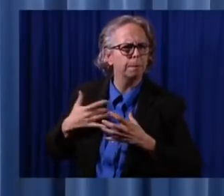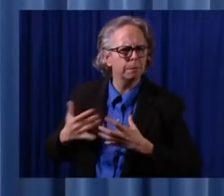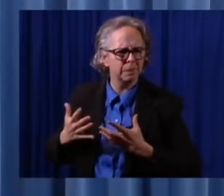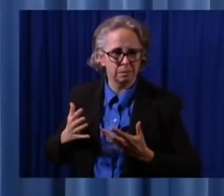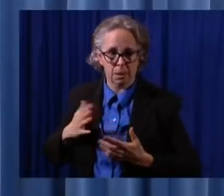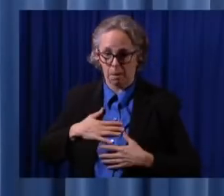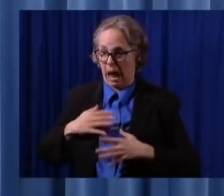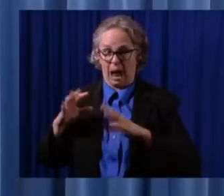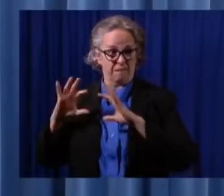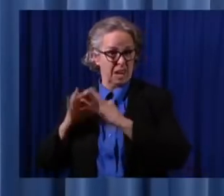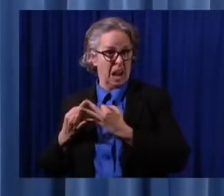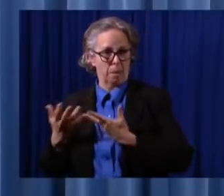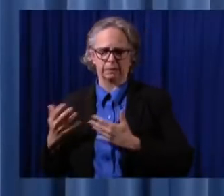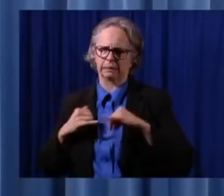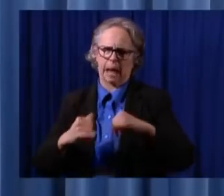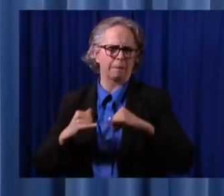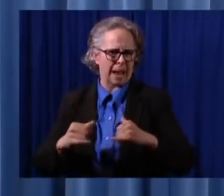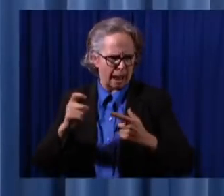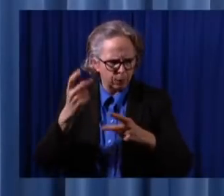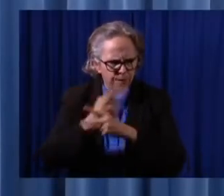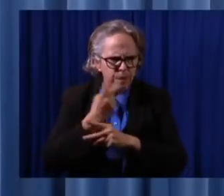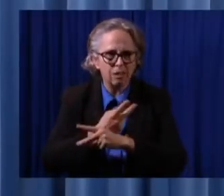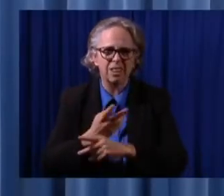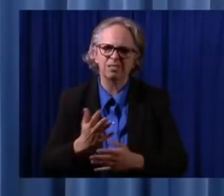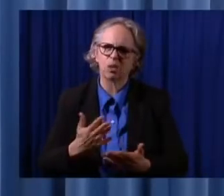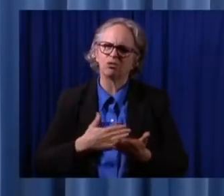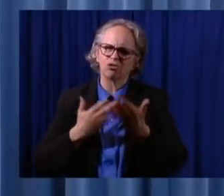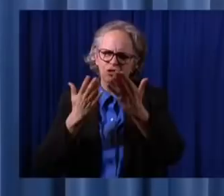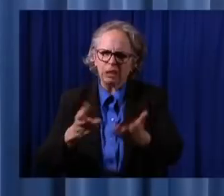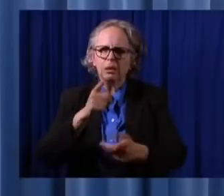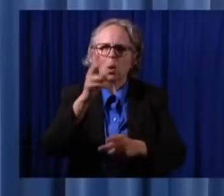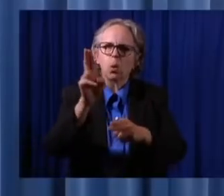would suggest that people do.